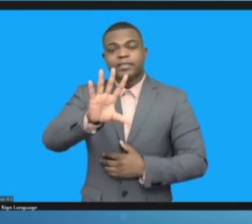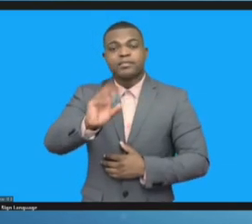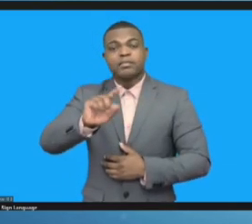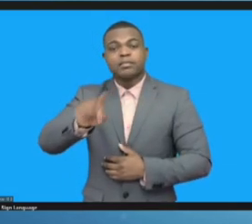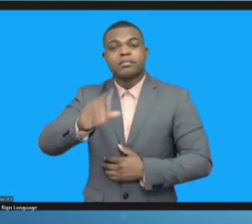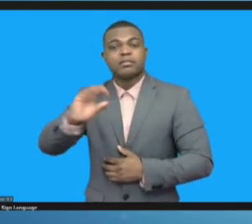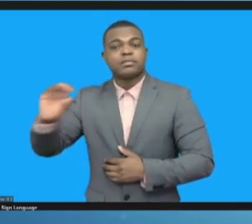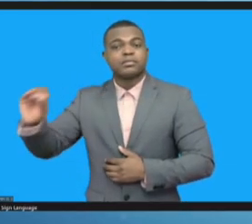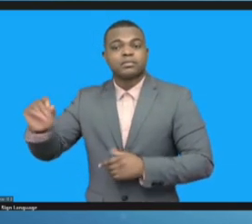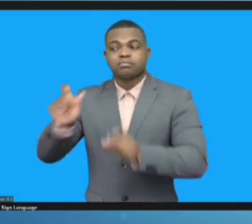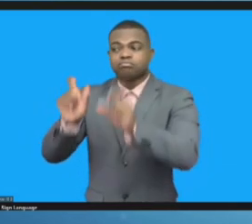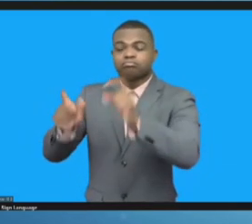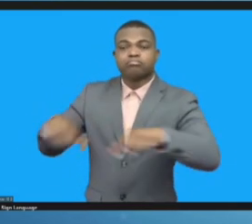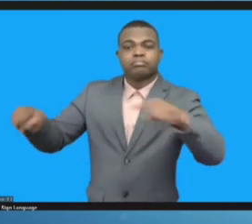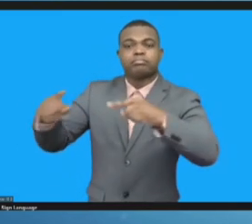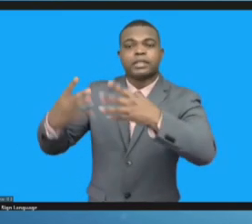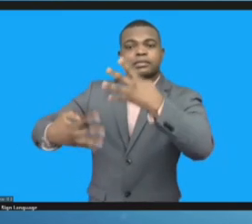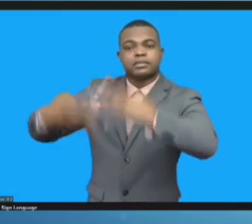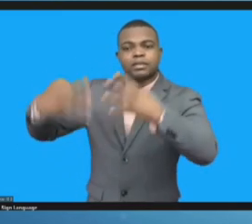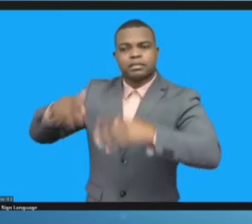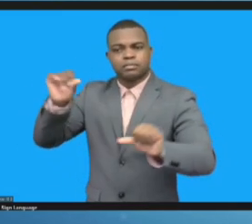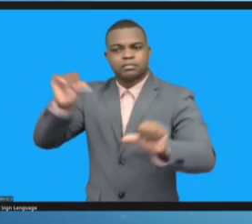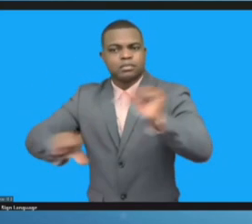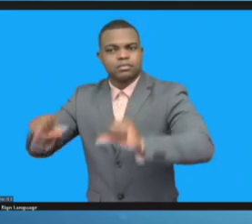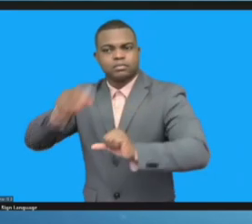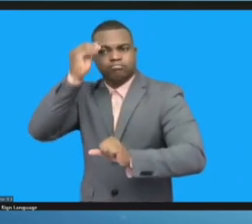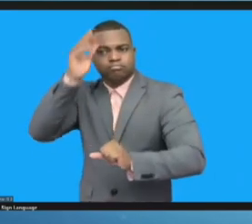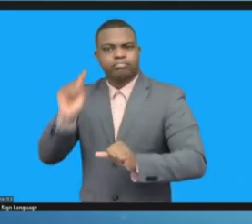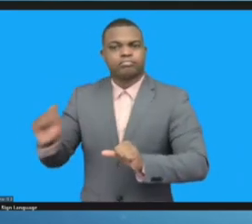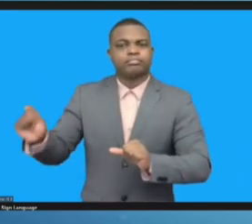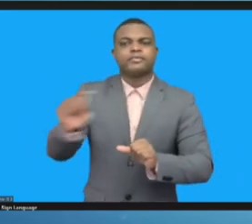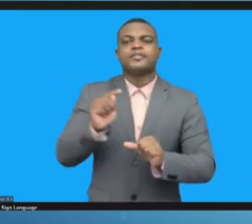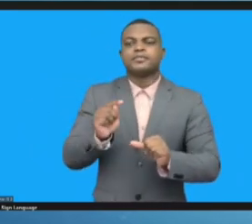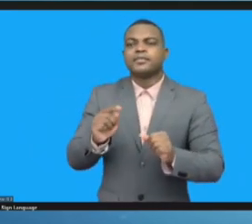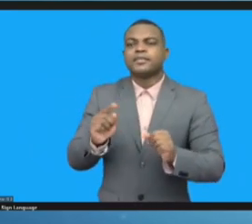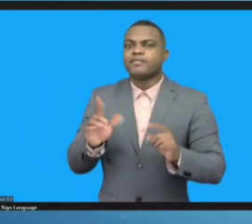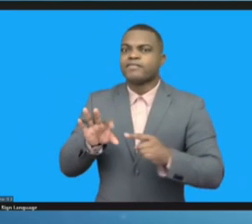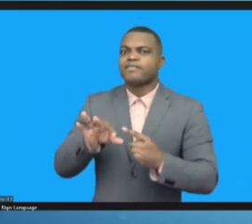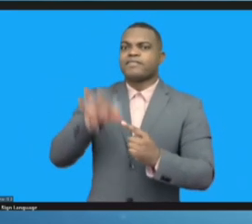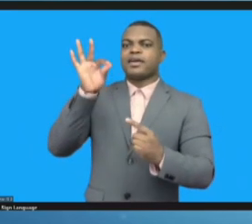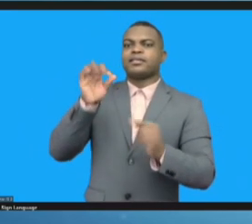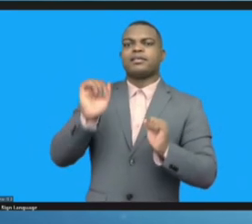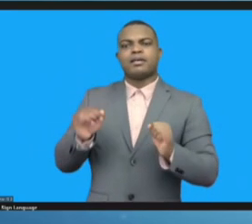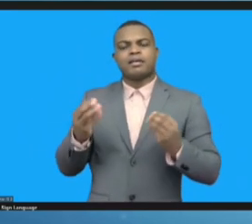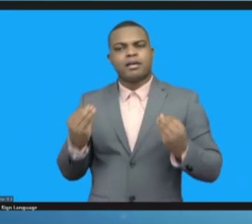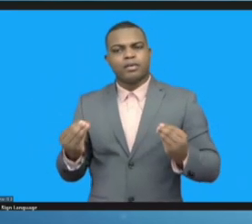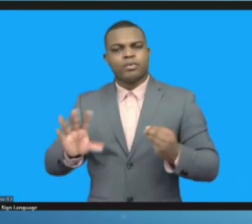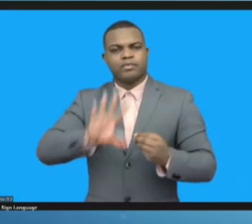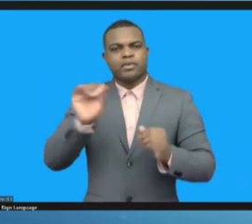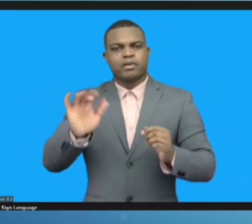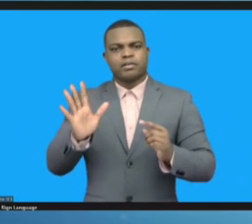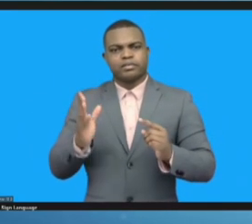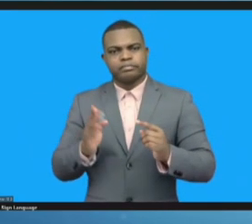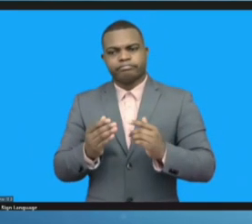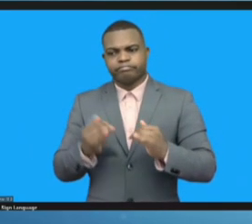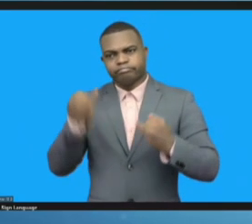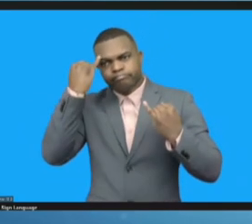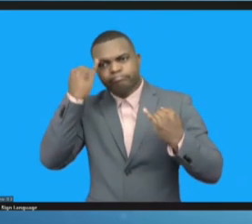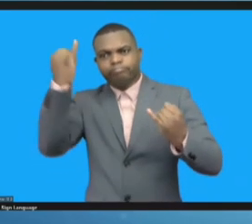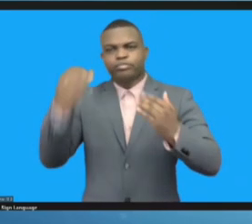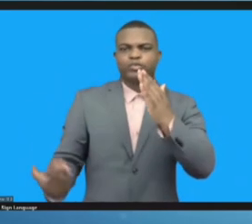enabling policy environments, with Nigeria signing the Startup Act 2022 in October of this year,